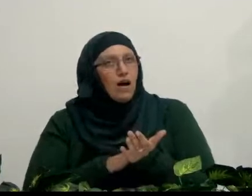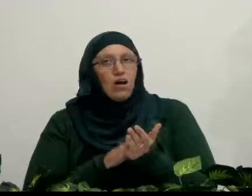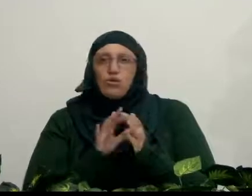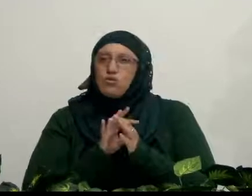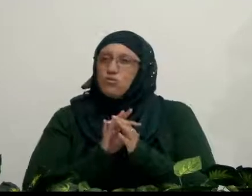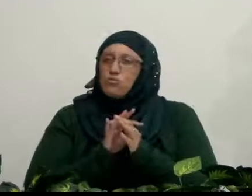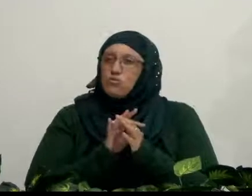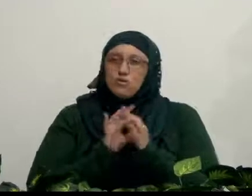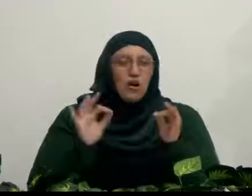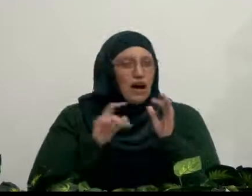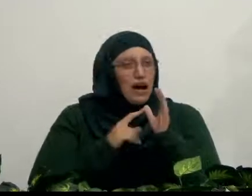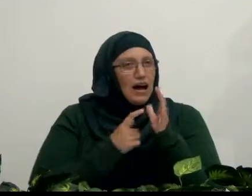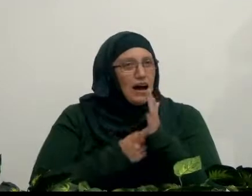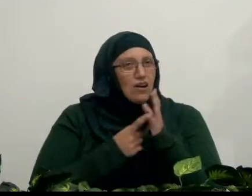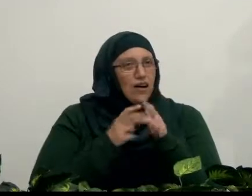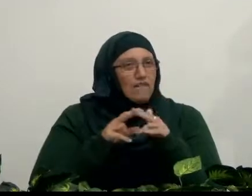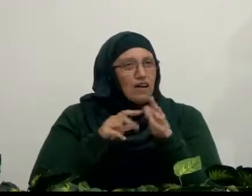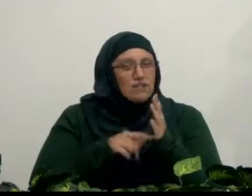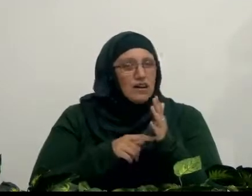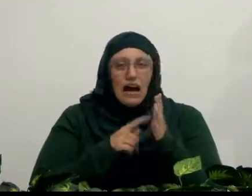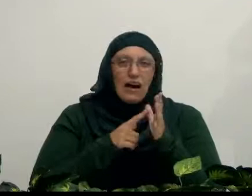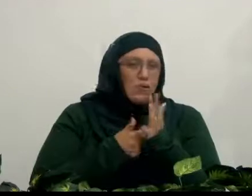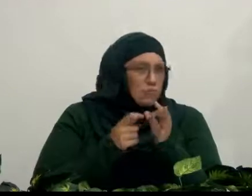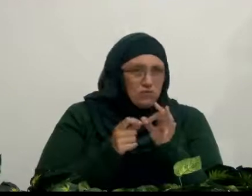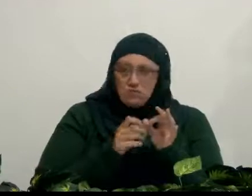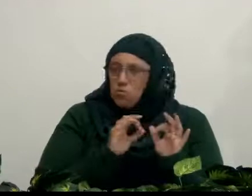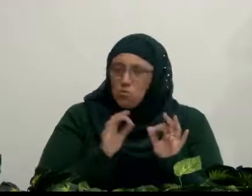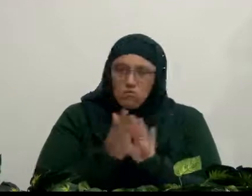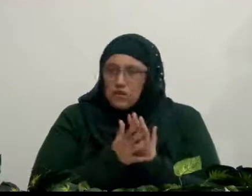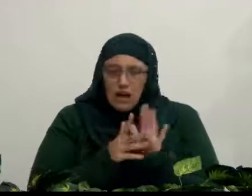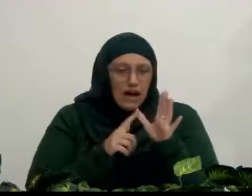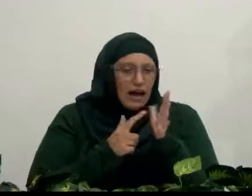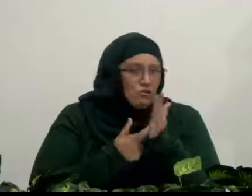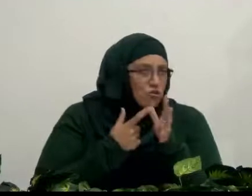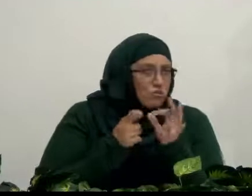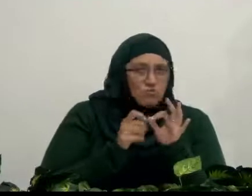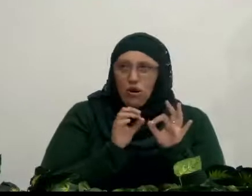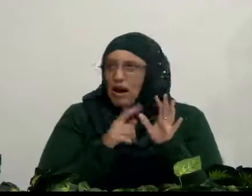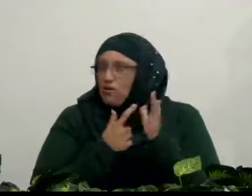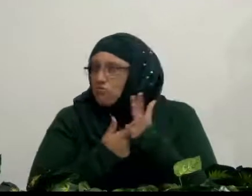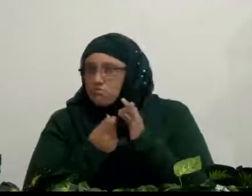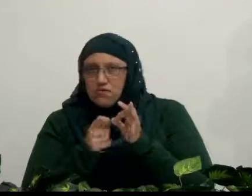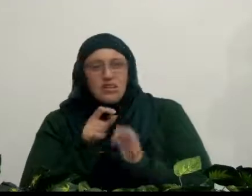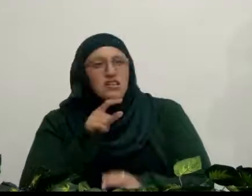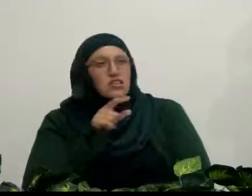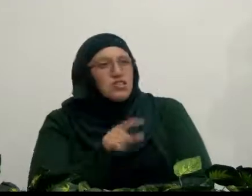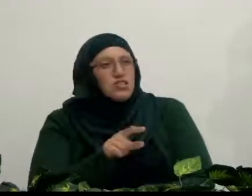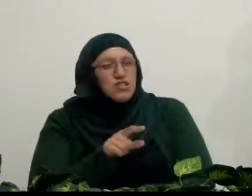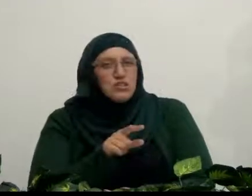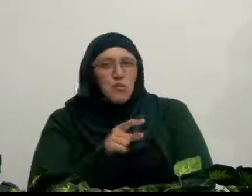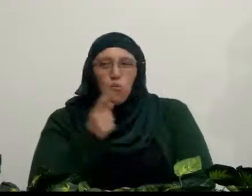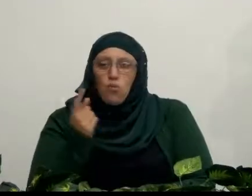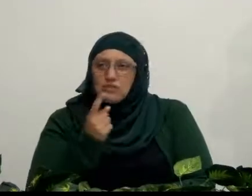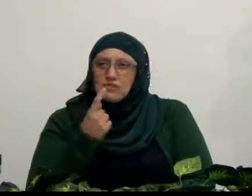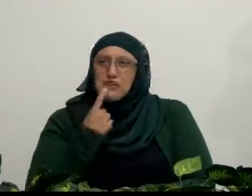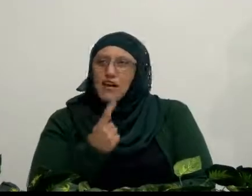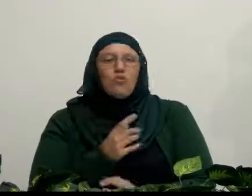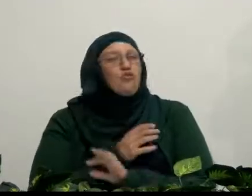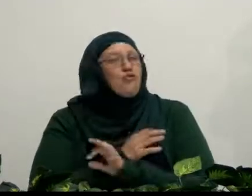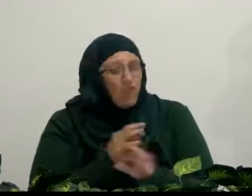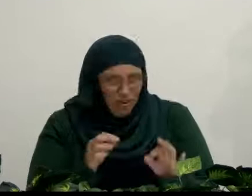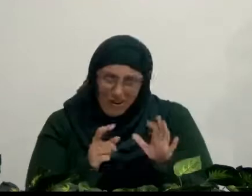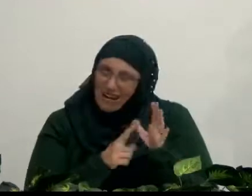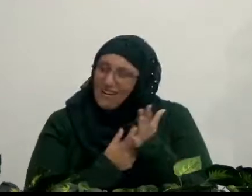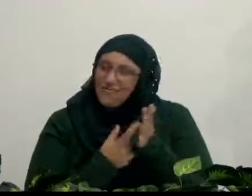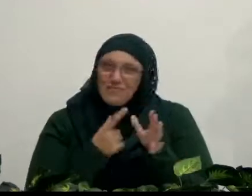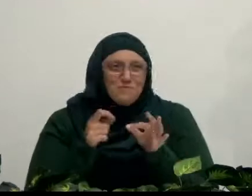but what's the big deal about Arab or non-Arab? What is this? She was an Arifa, you read the rest of it, coming from Imam al-Hadi